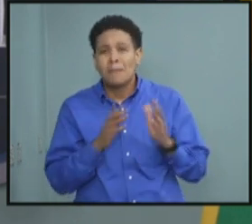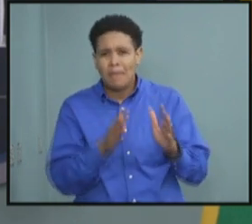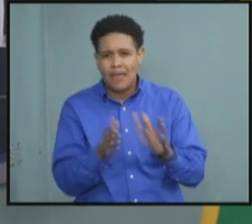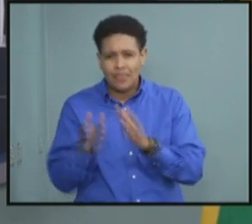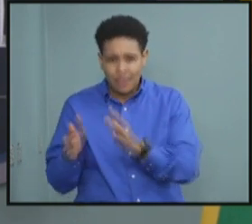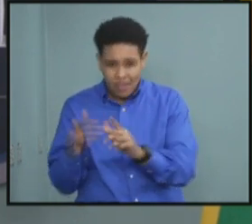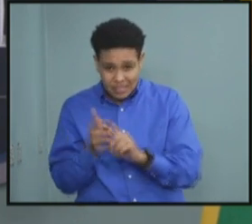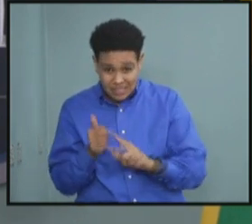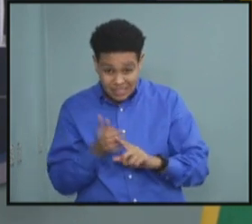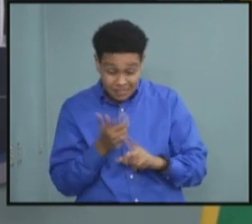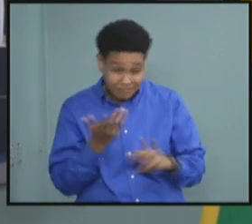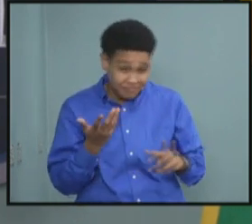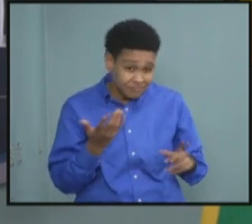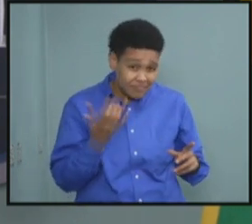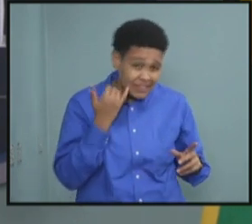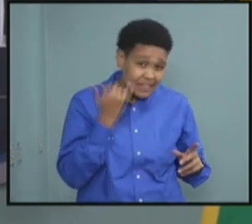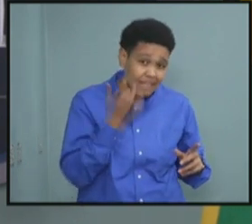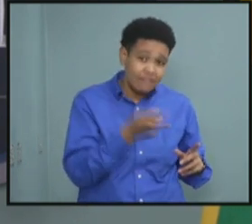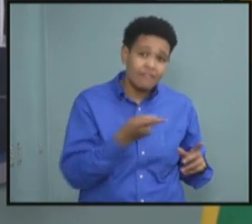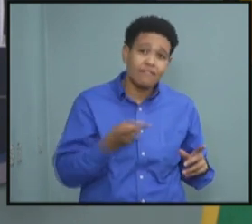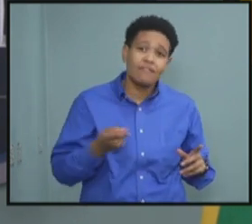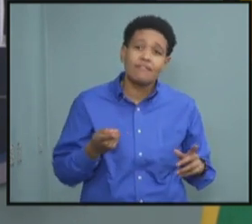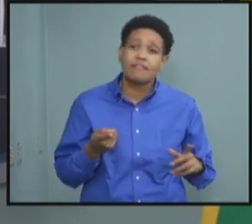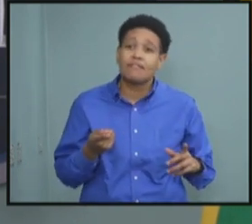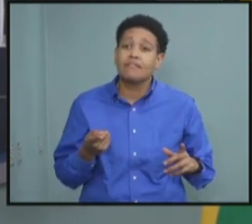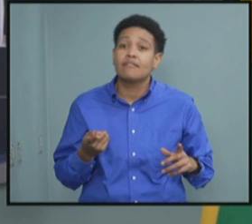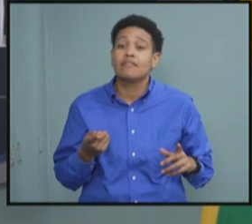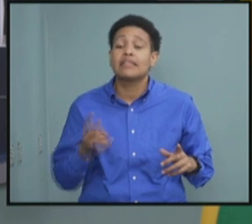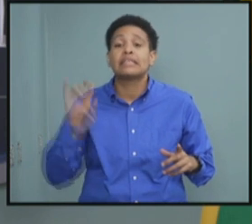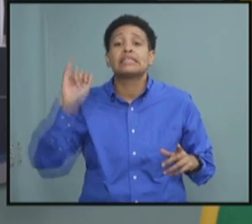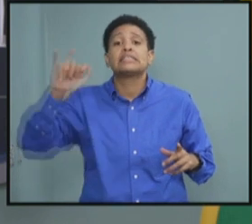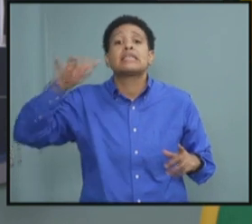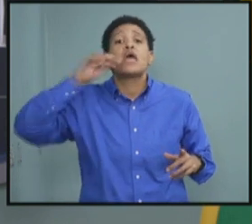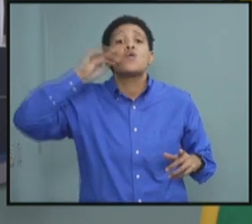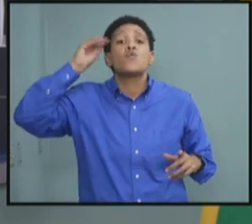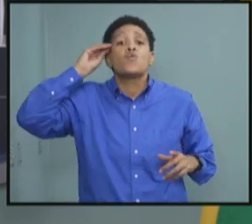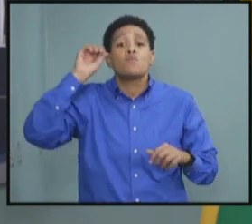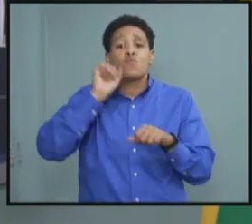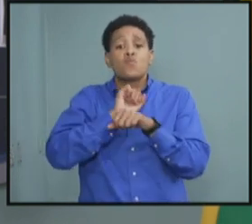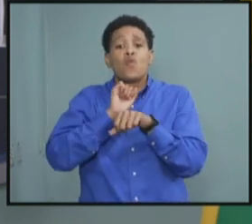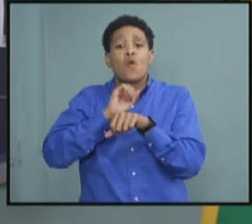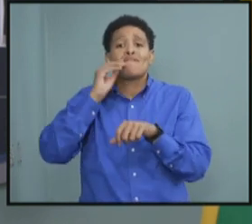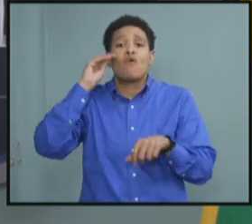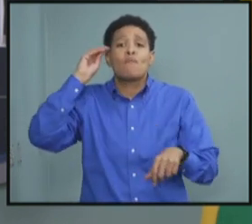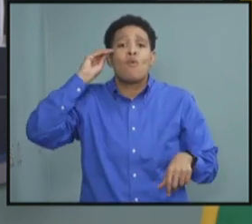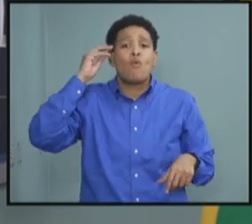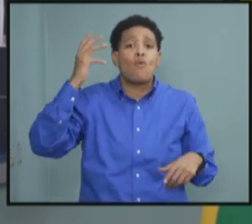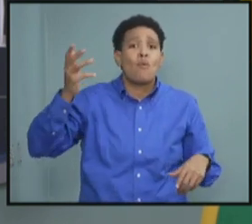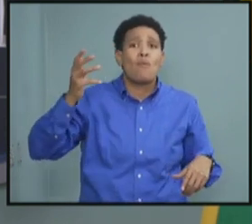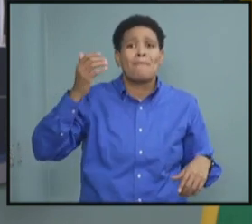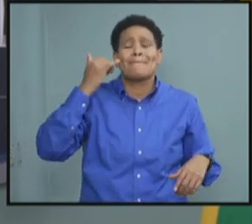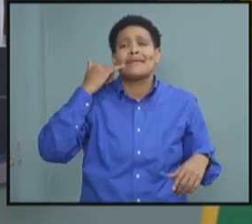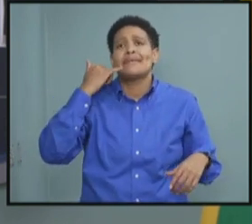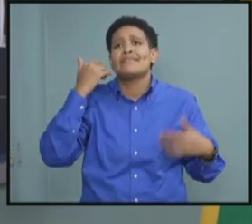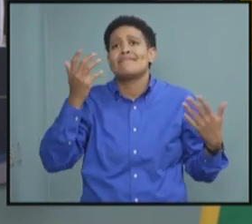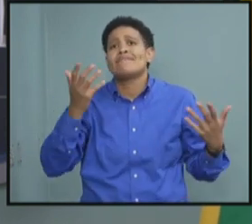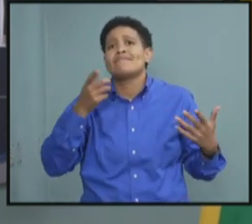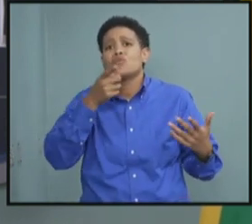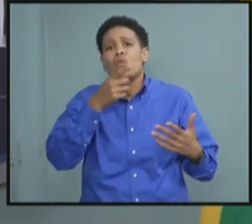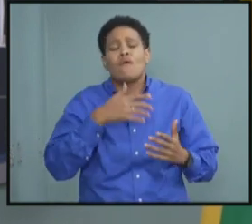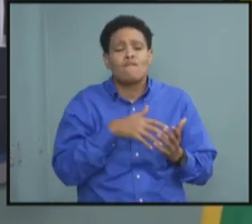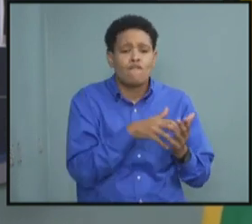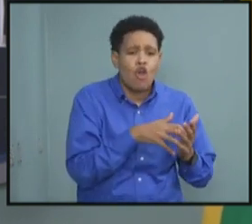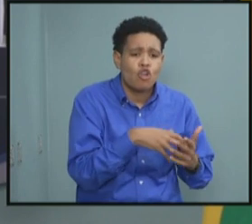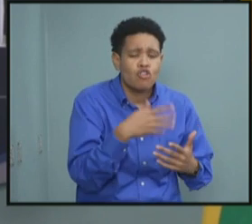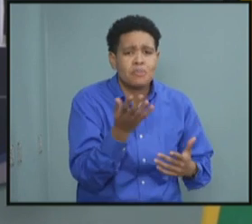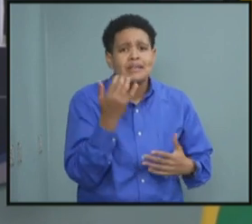methods, if the stay at home, work from home, if you are